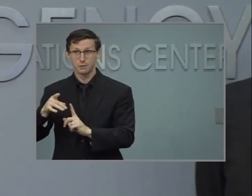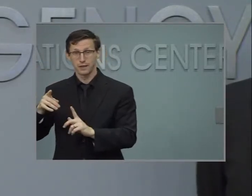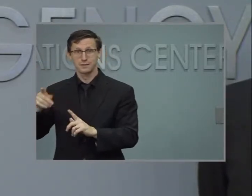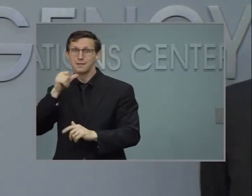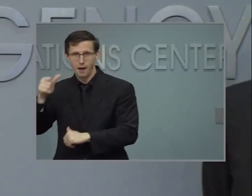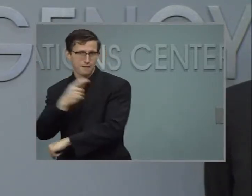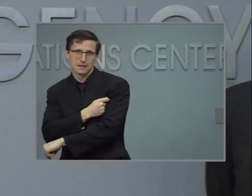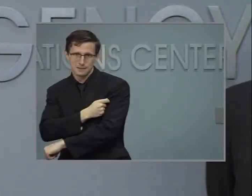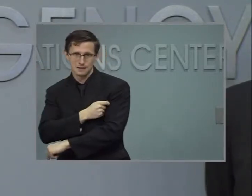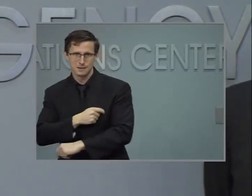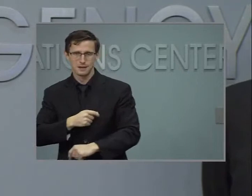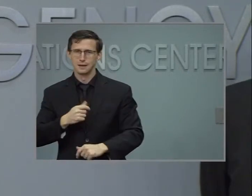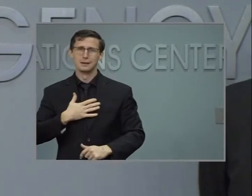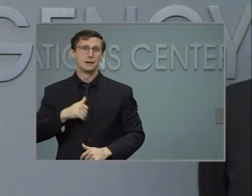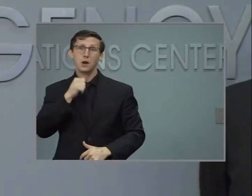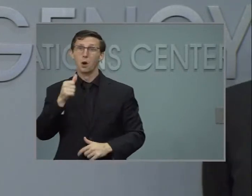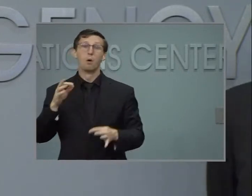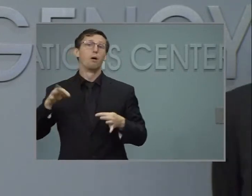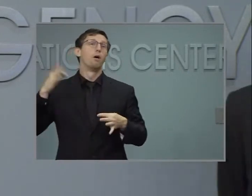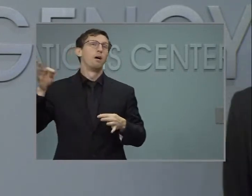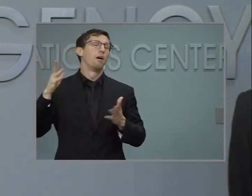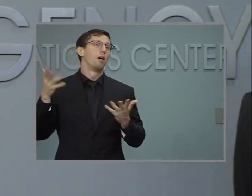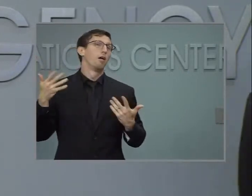please don't wait. Get your vaccine today.